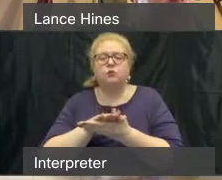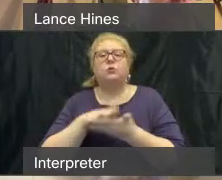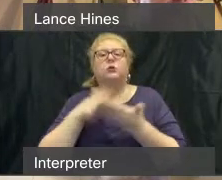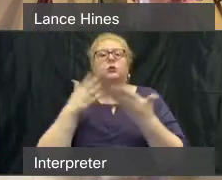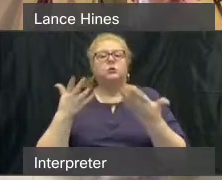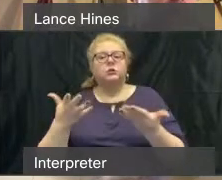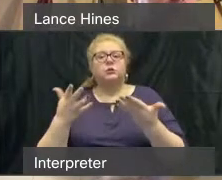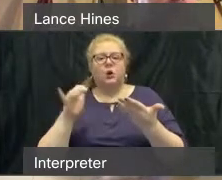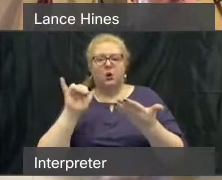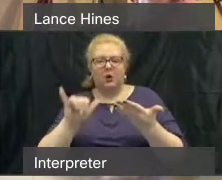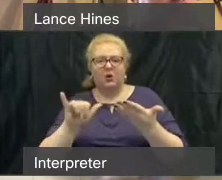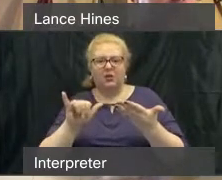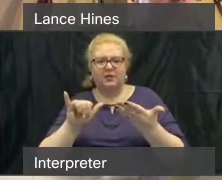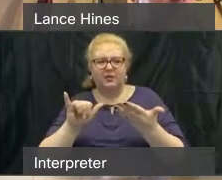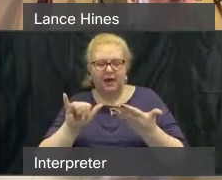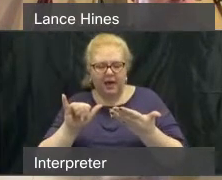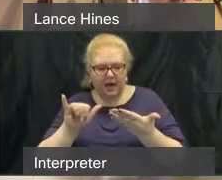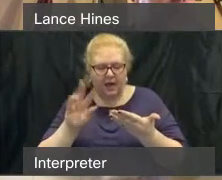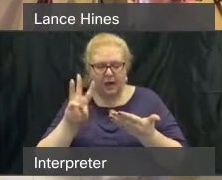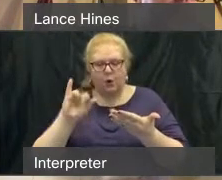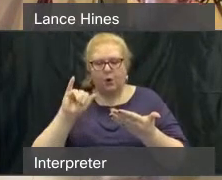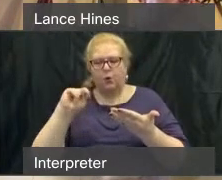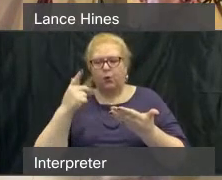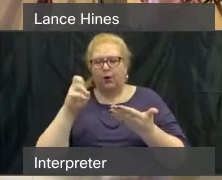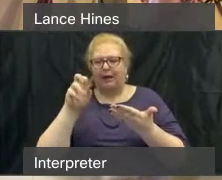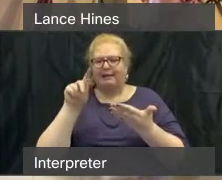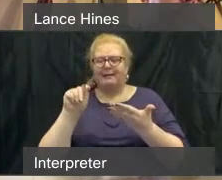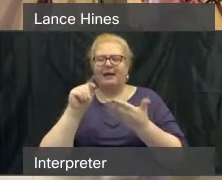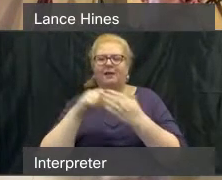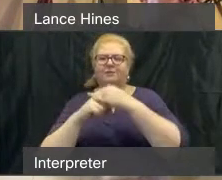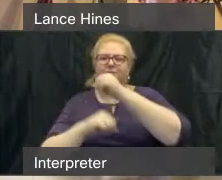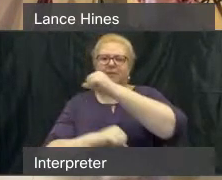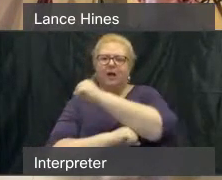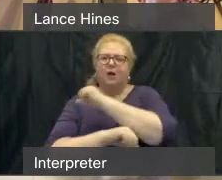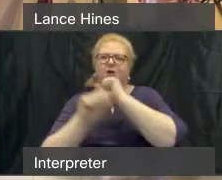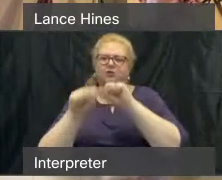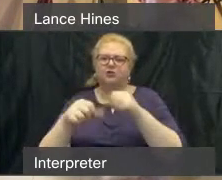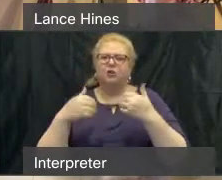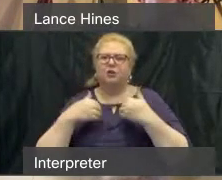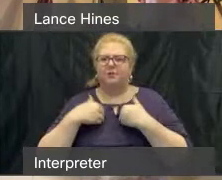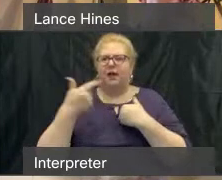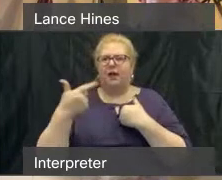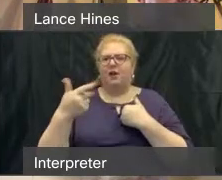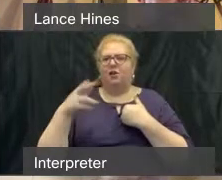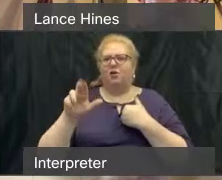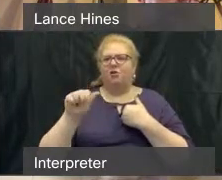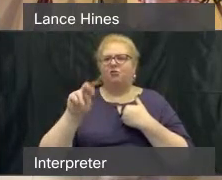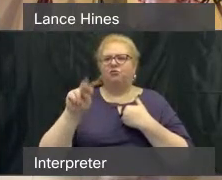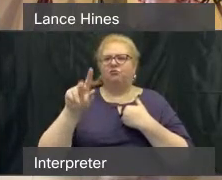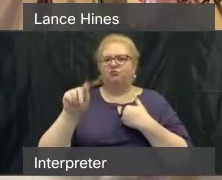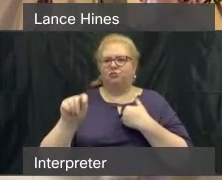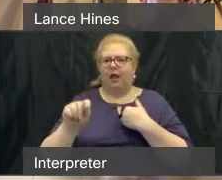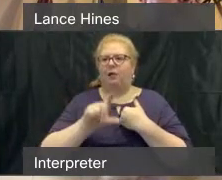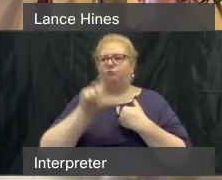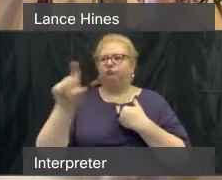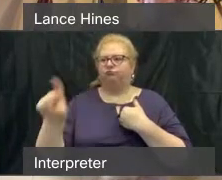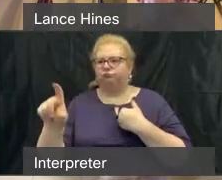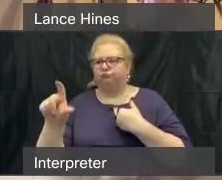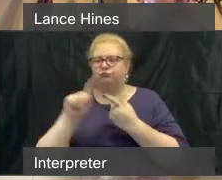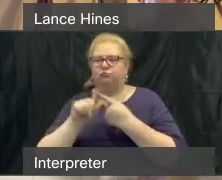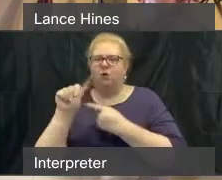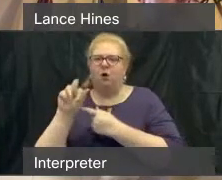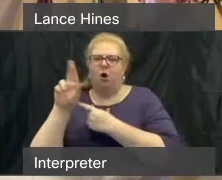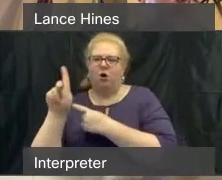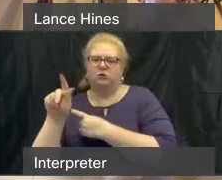the Wingate Foundation could have made the grant in two sections, one to Arkansas A+ and one to